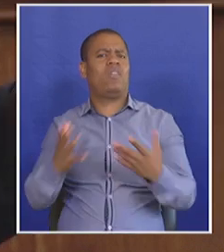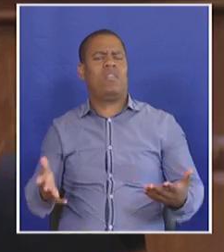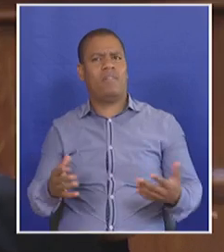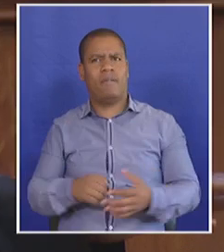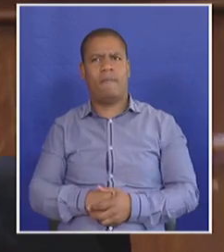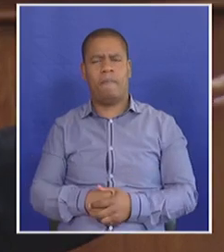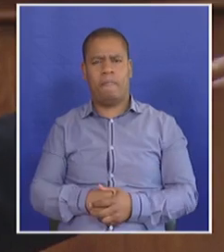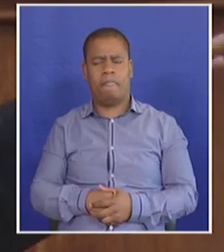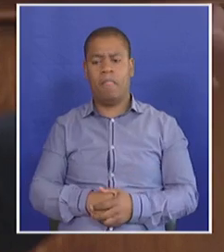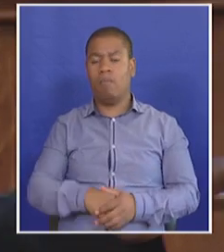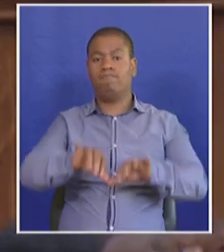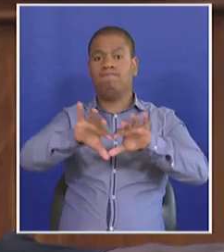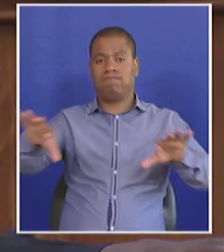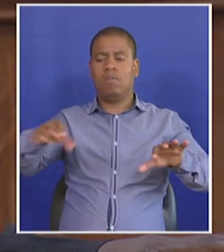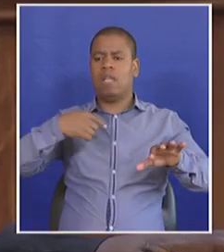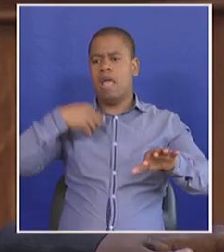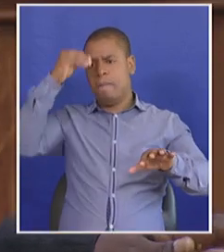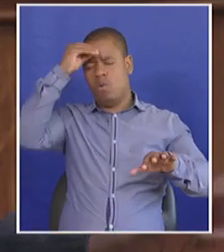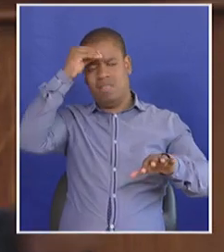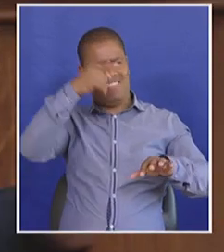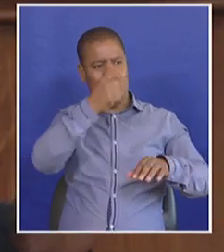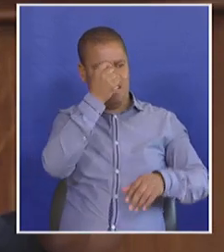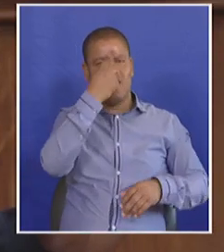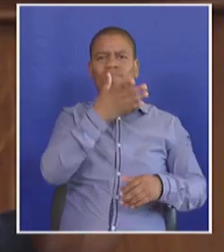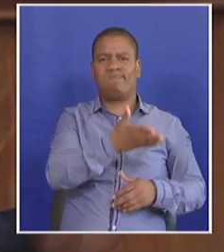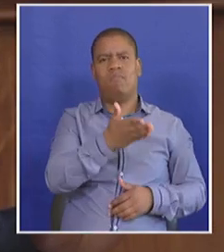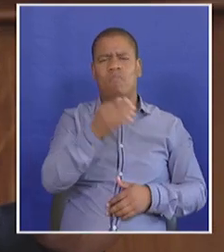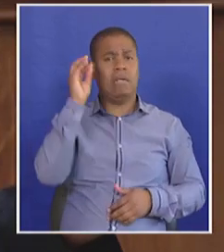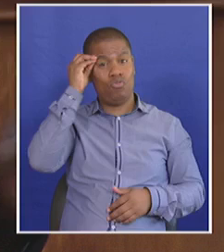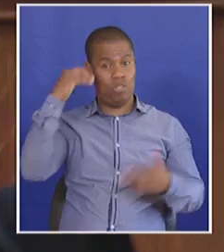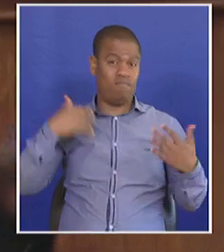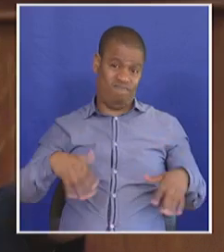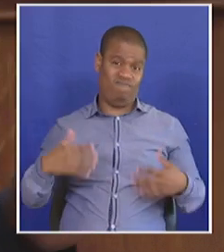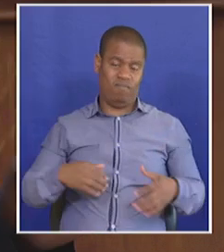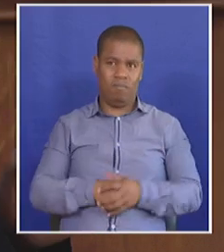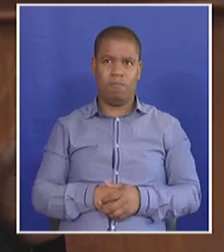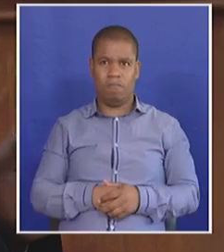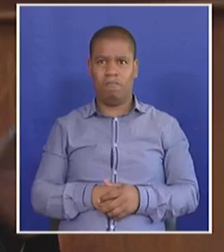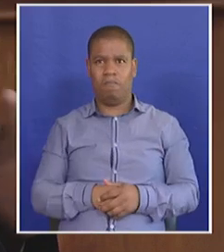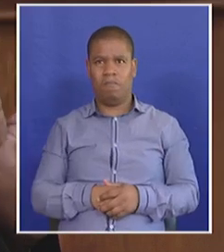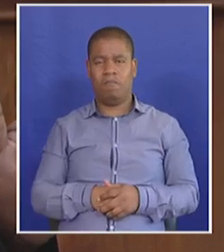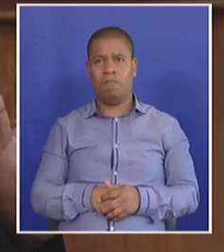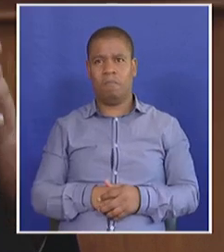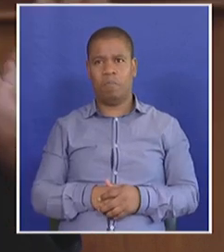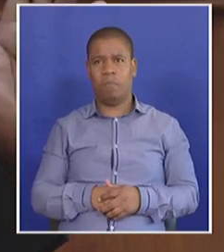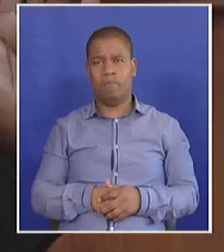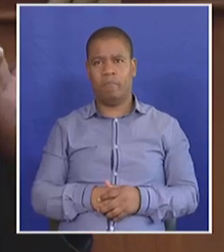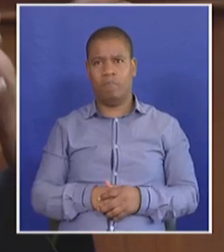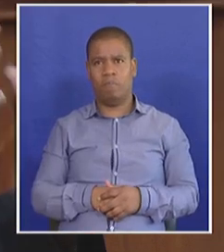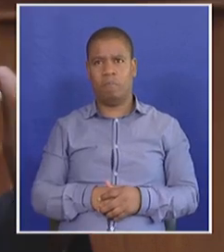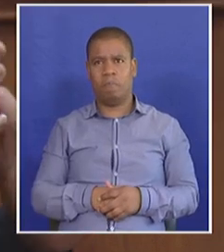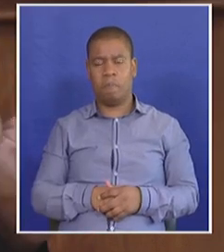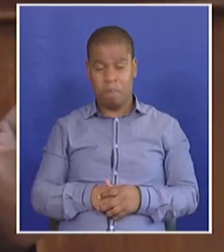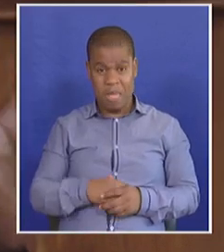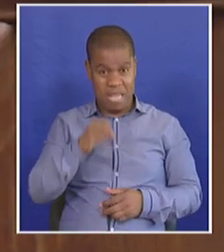in the police personnel? Now, that would be very interesting. Why could that be? If the